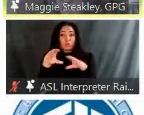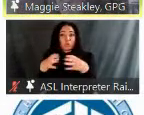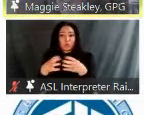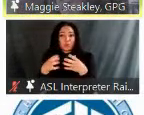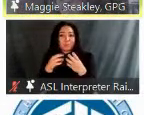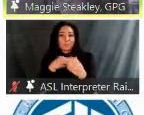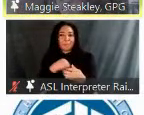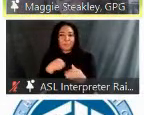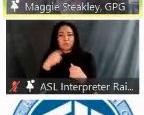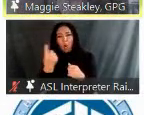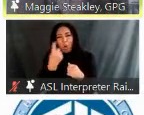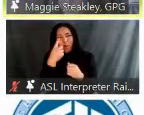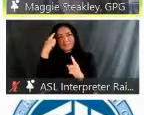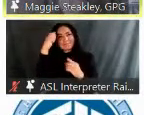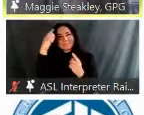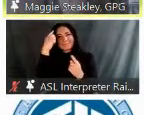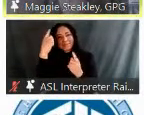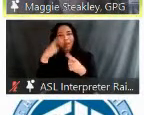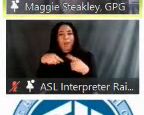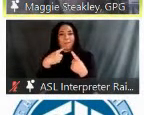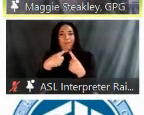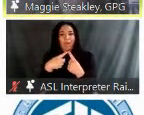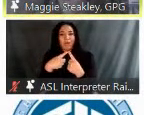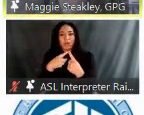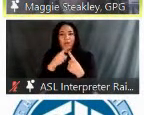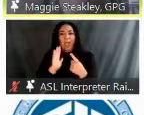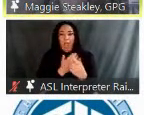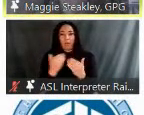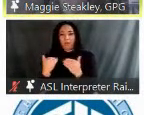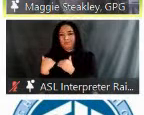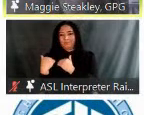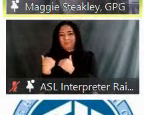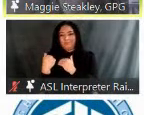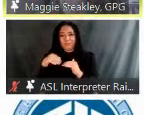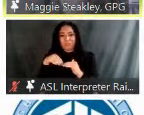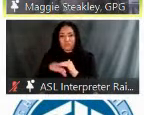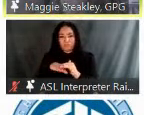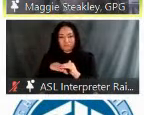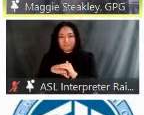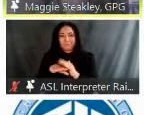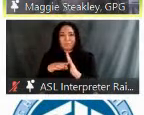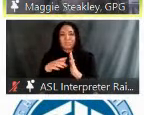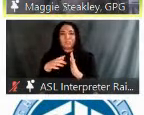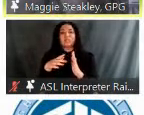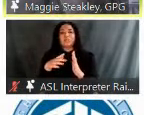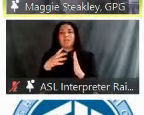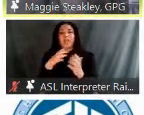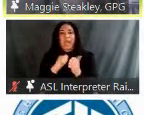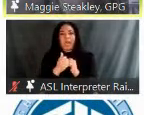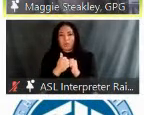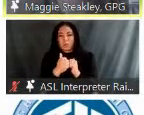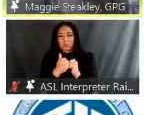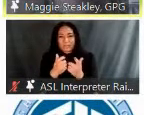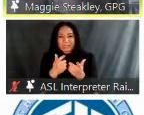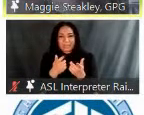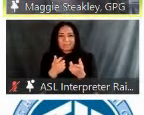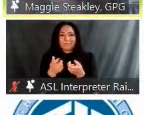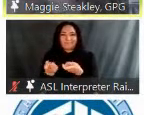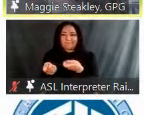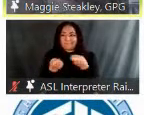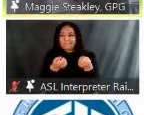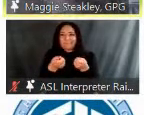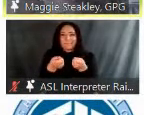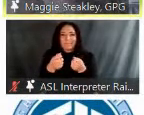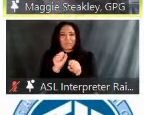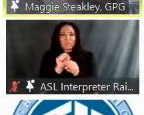our access and quality standards charge, what does this child-centered approach mean, and how do we use our levers as a work group to bring us